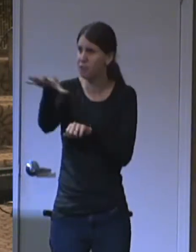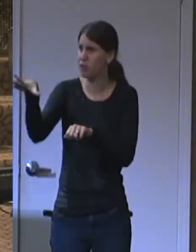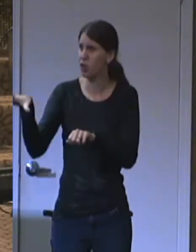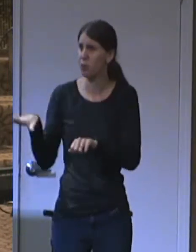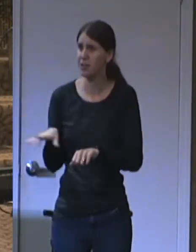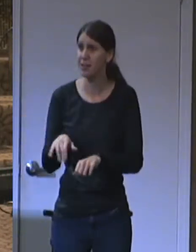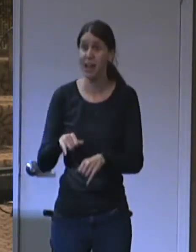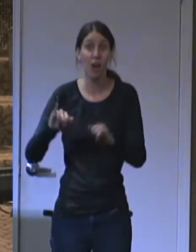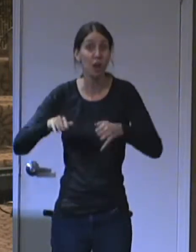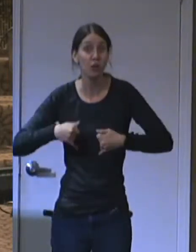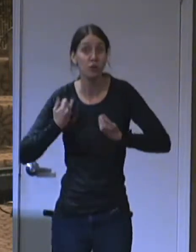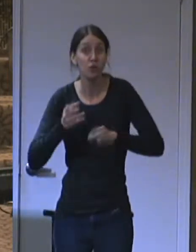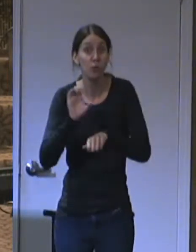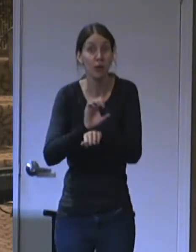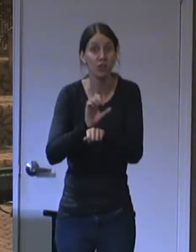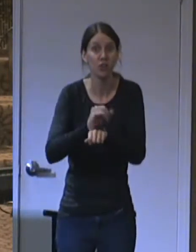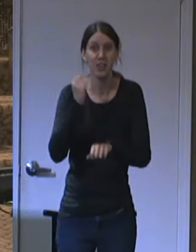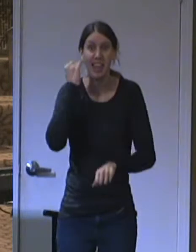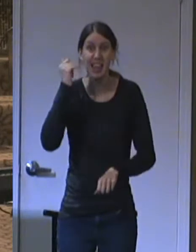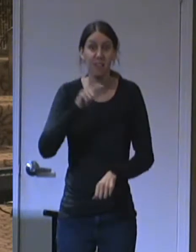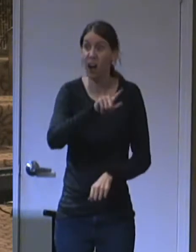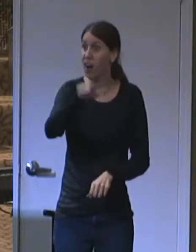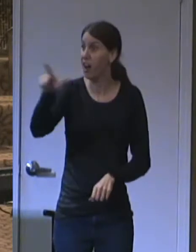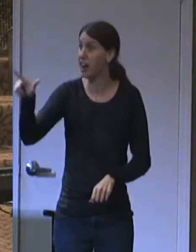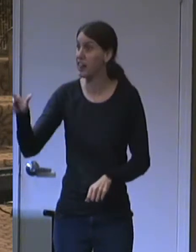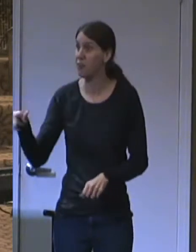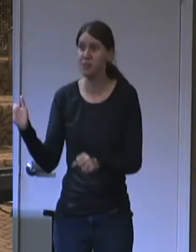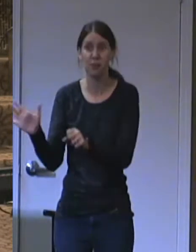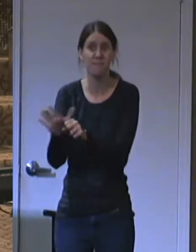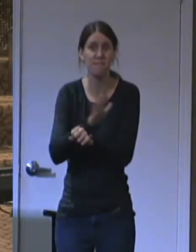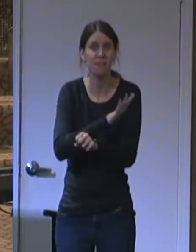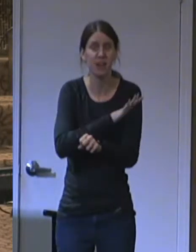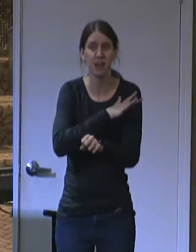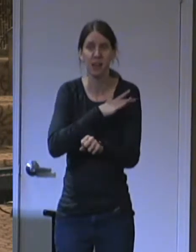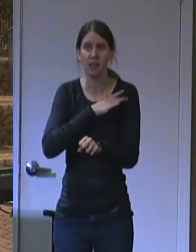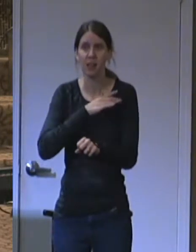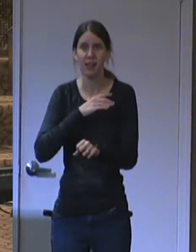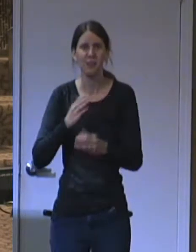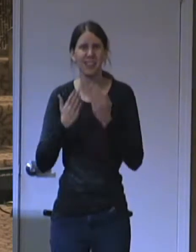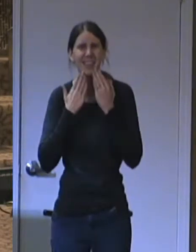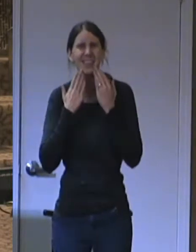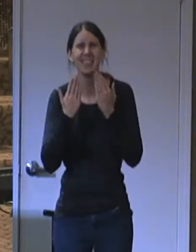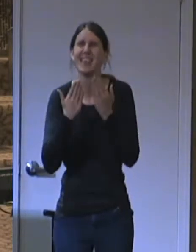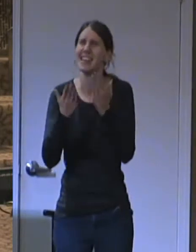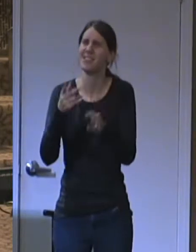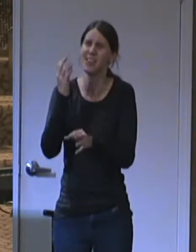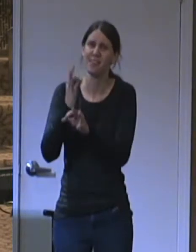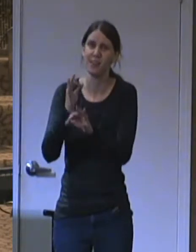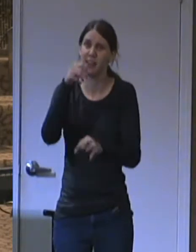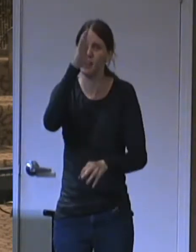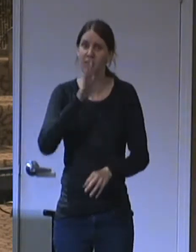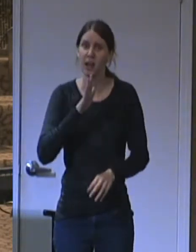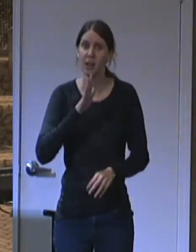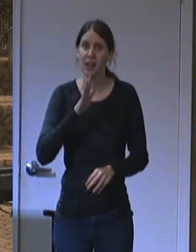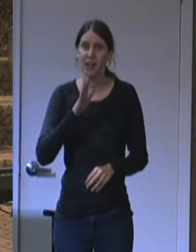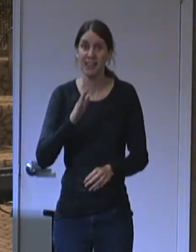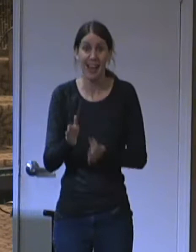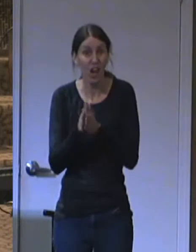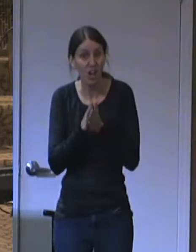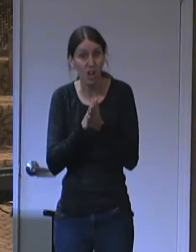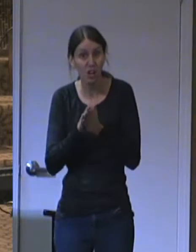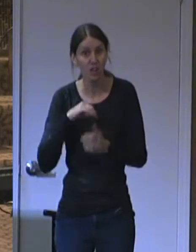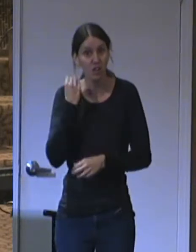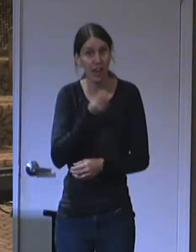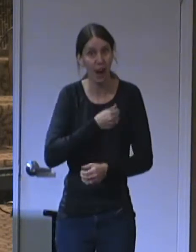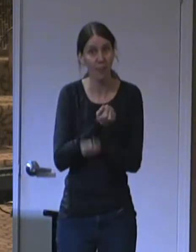could joy have if every one of us were filled with a thanksgiving faith of God that motivated